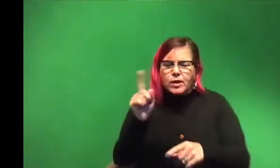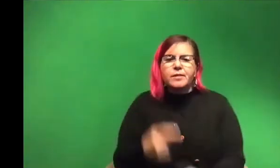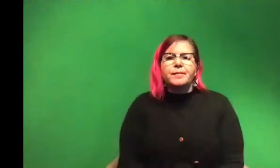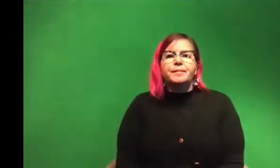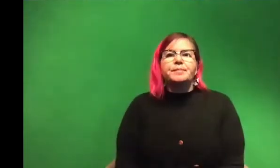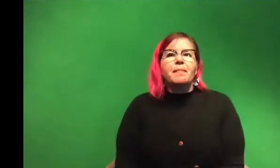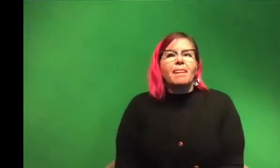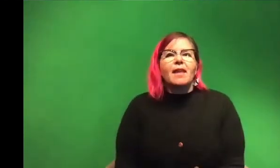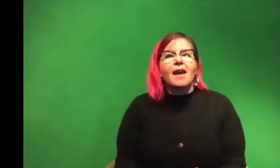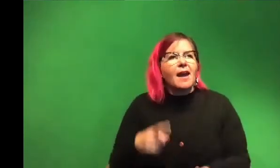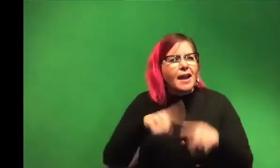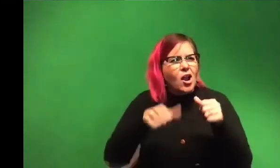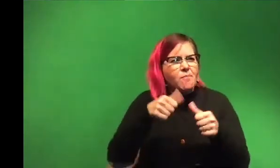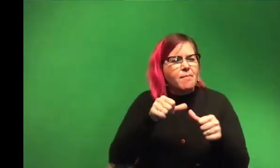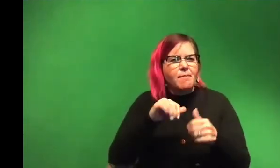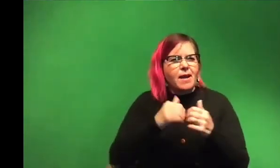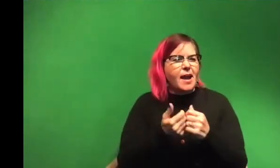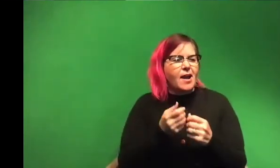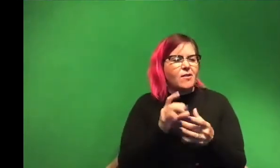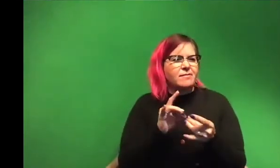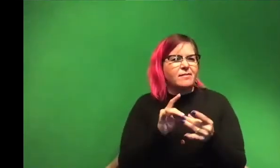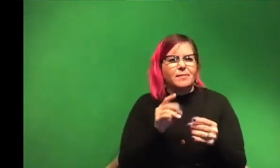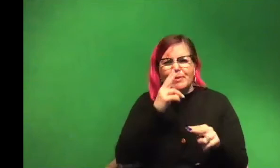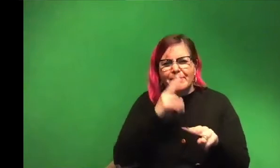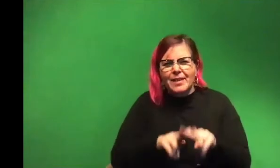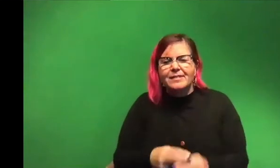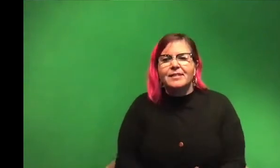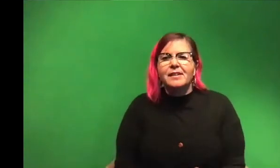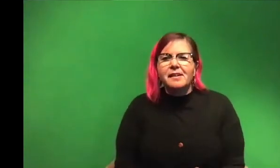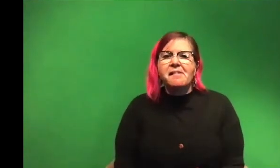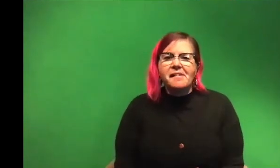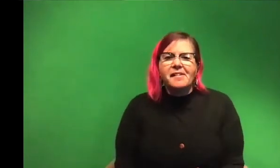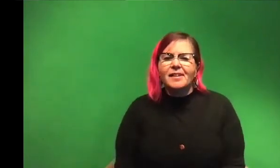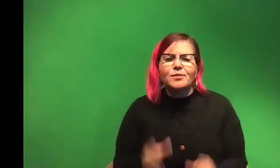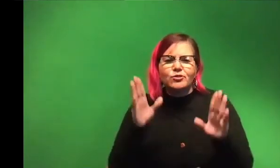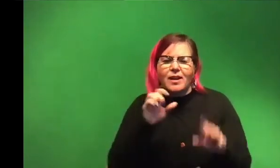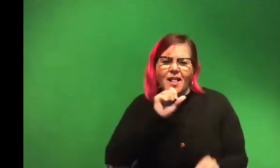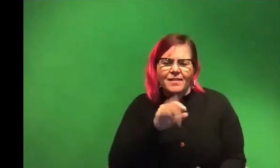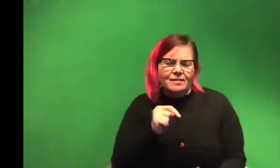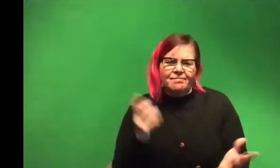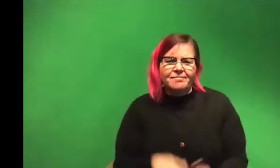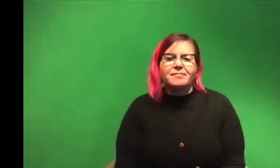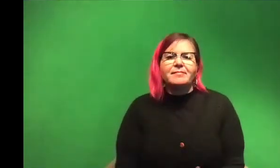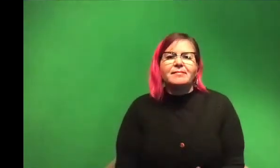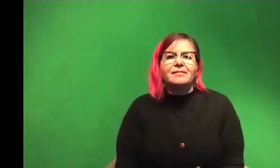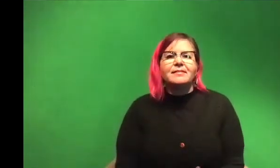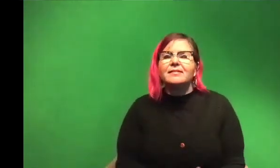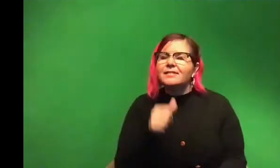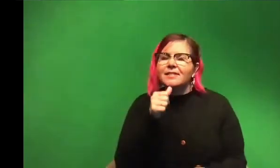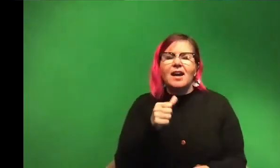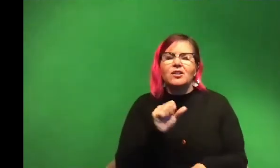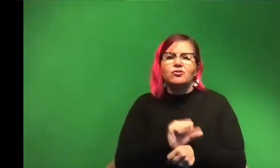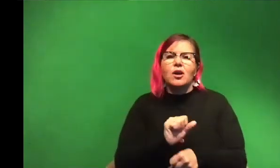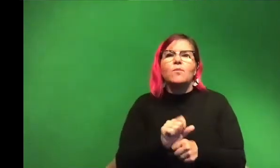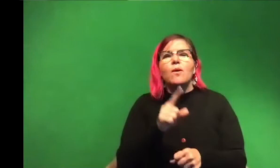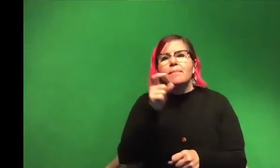I don't remember how we got onto this, but it was very fun. That's And really cool. yeah, it was great. Loved it so much. It's not a job I ever, because we